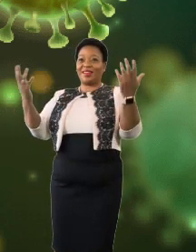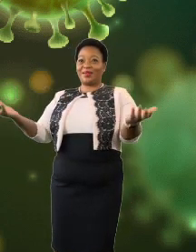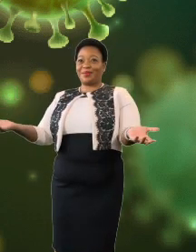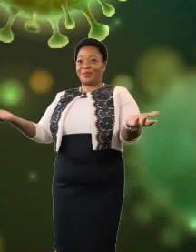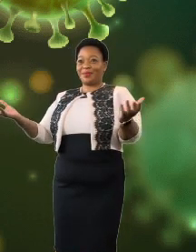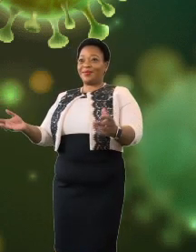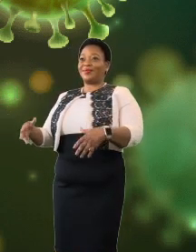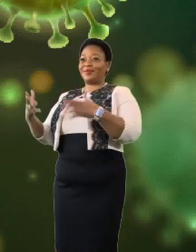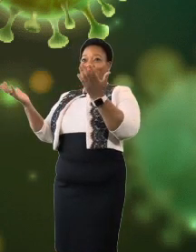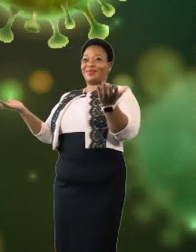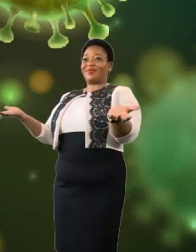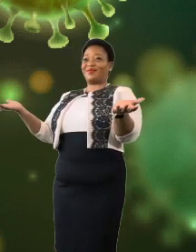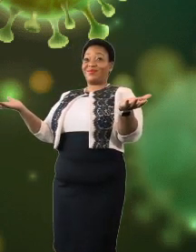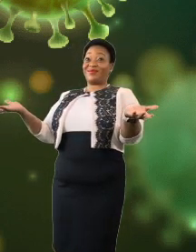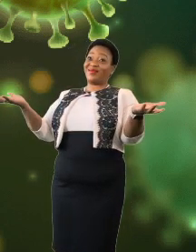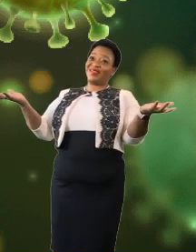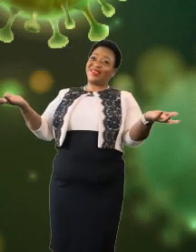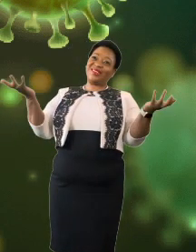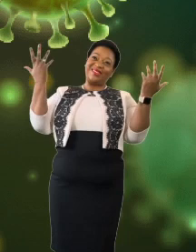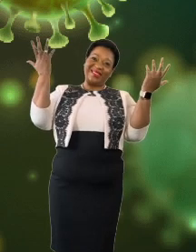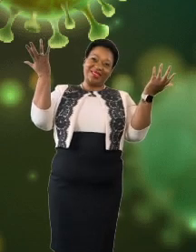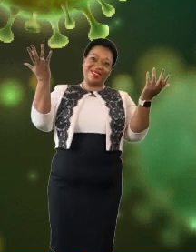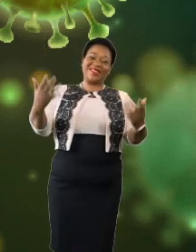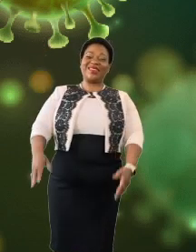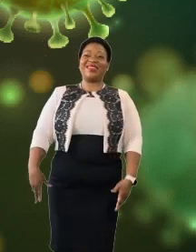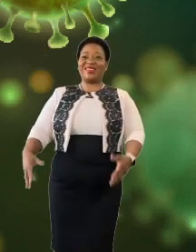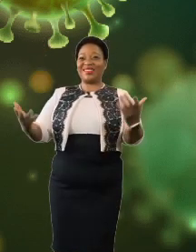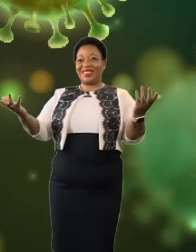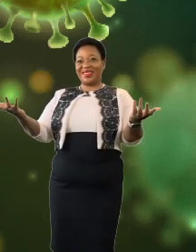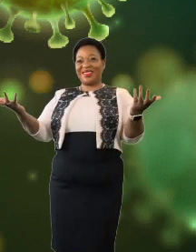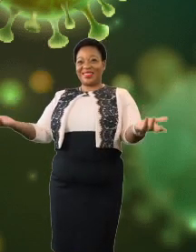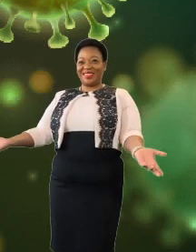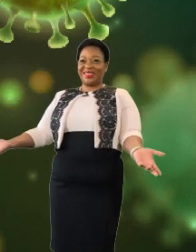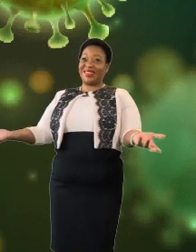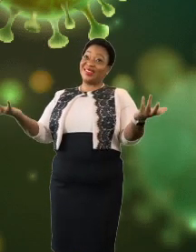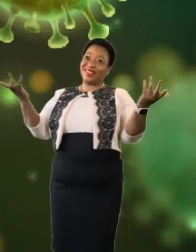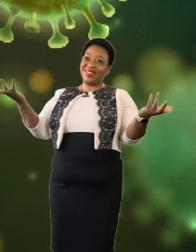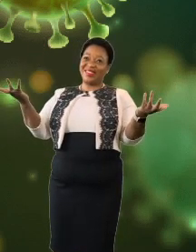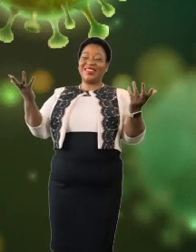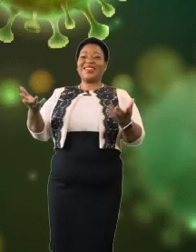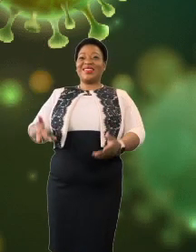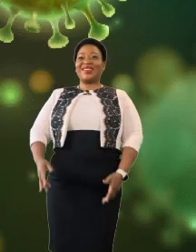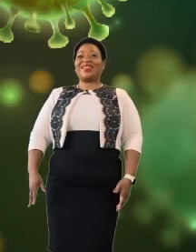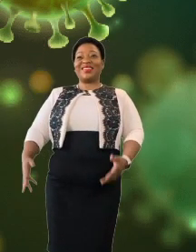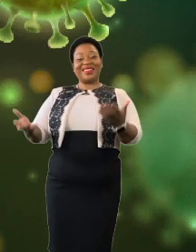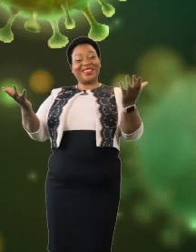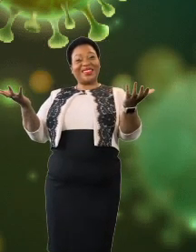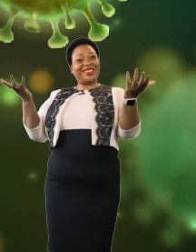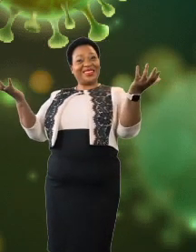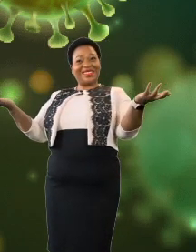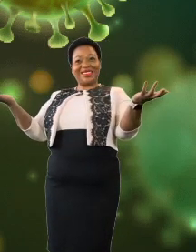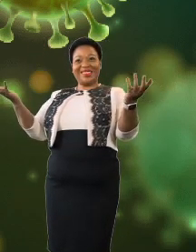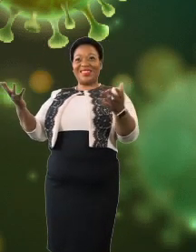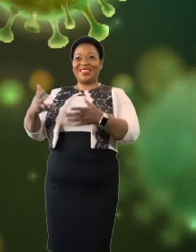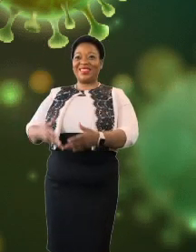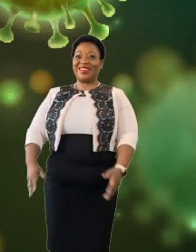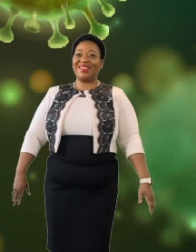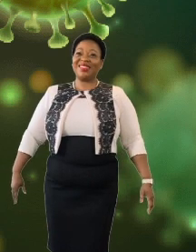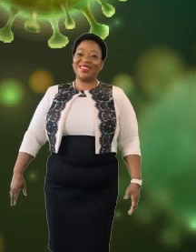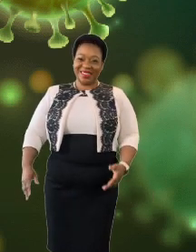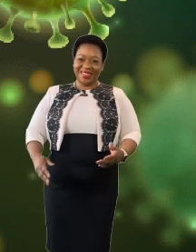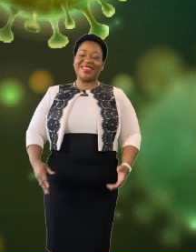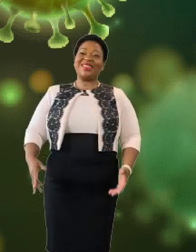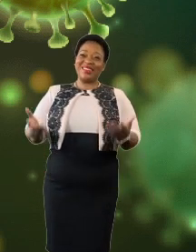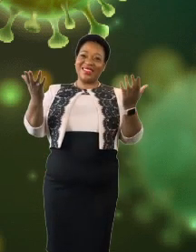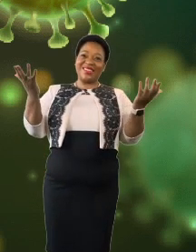early on a network of engaging with municipalities so that we know who the relevant people are that